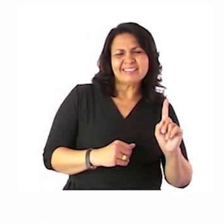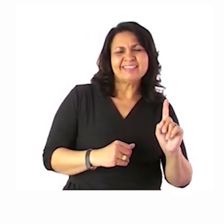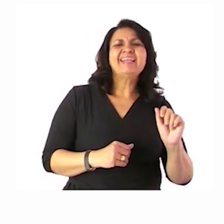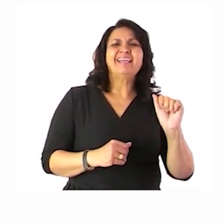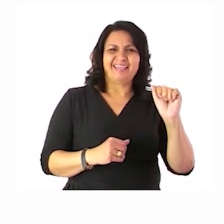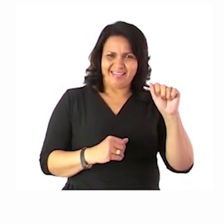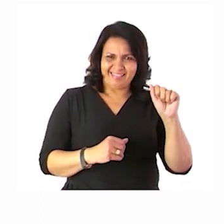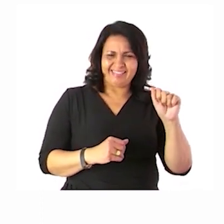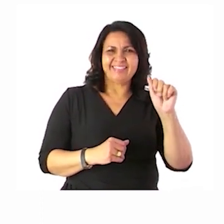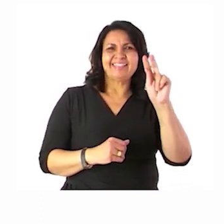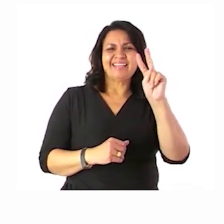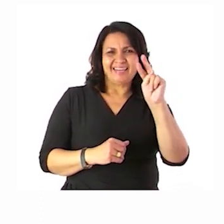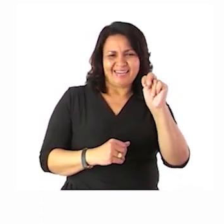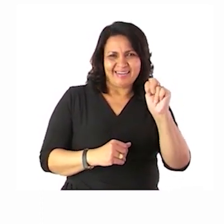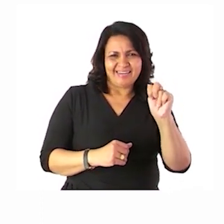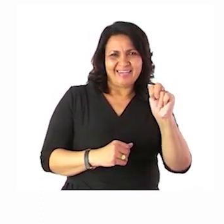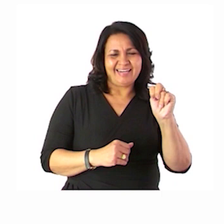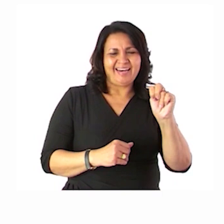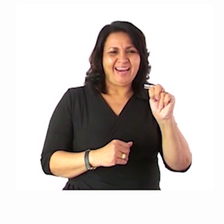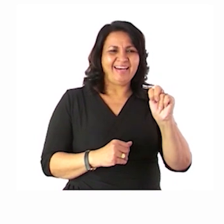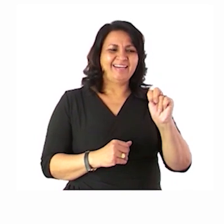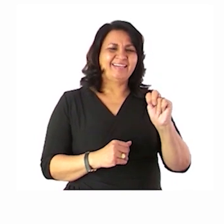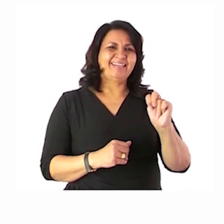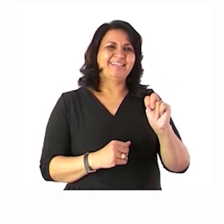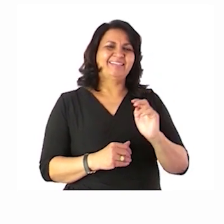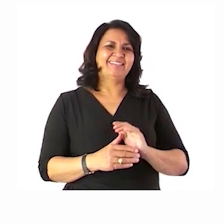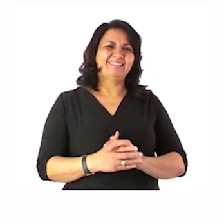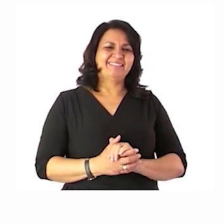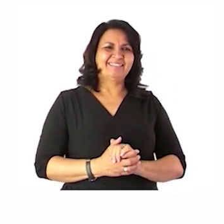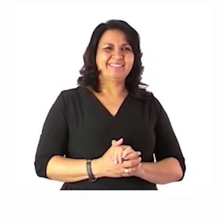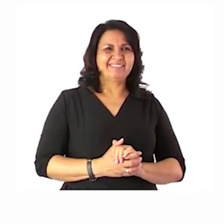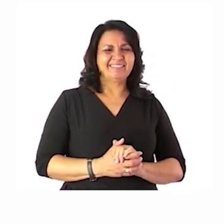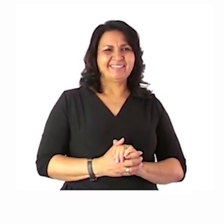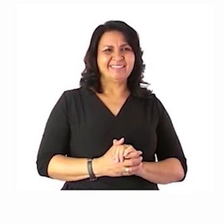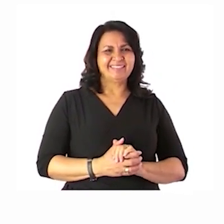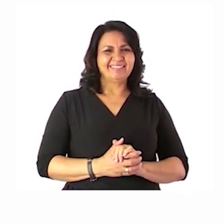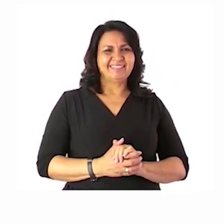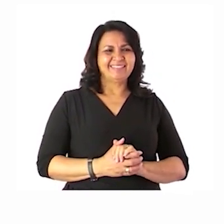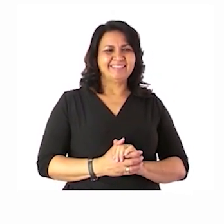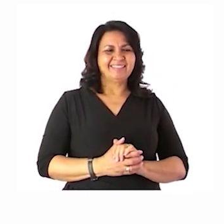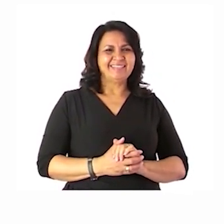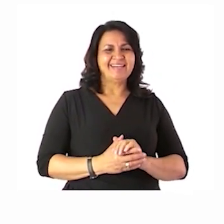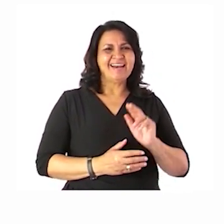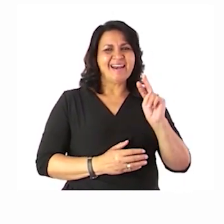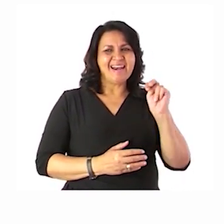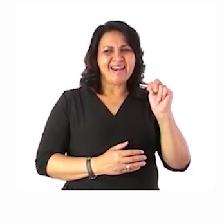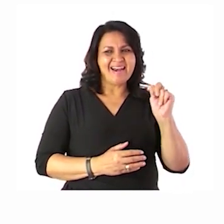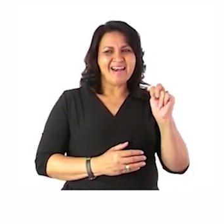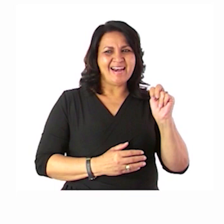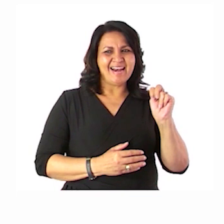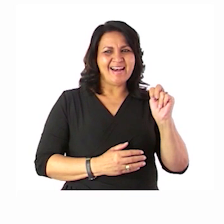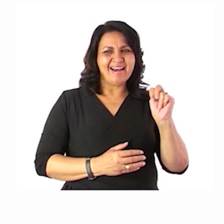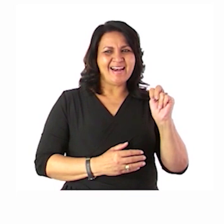N is the name of the letter and the sound is N. N.